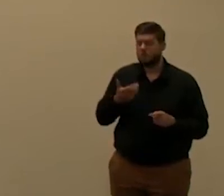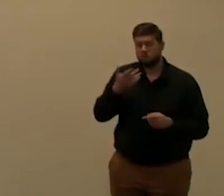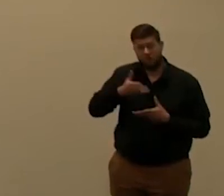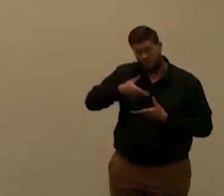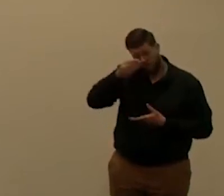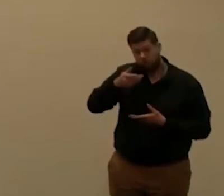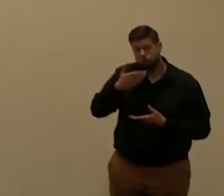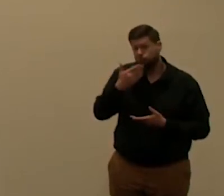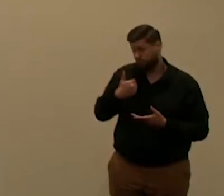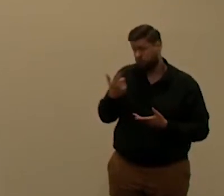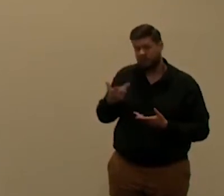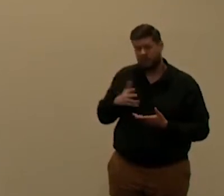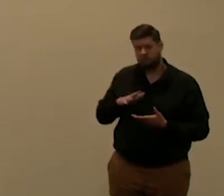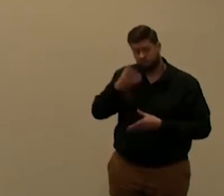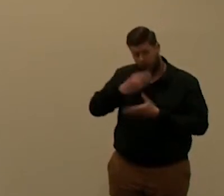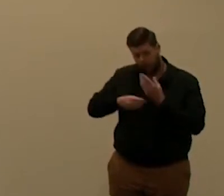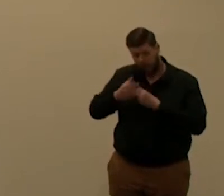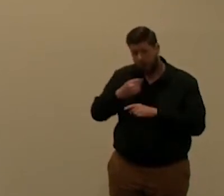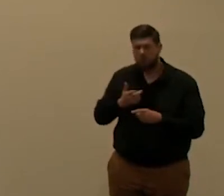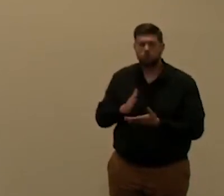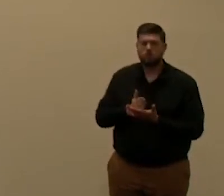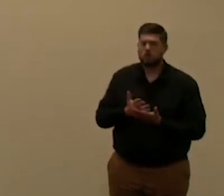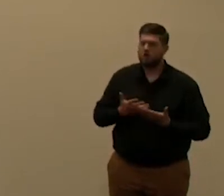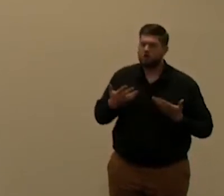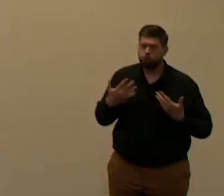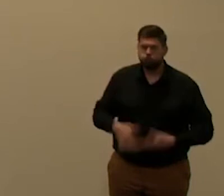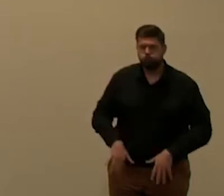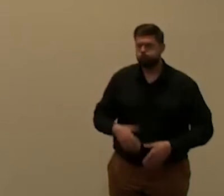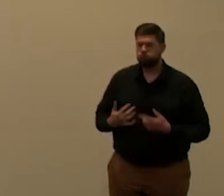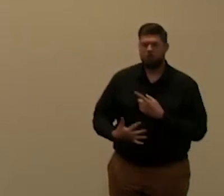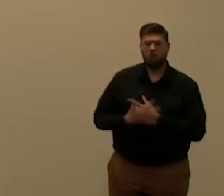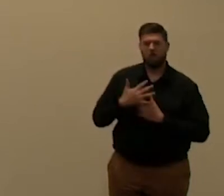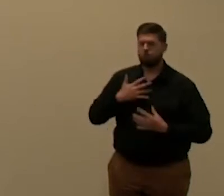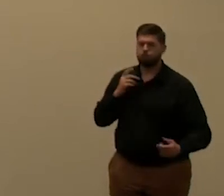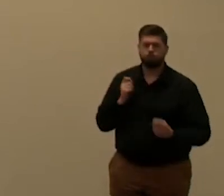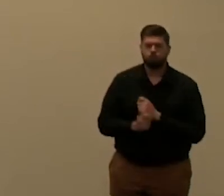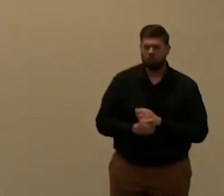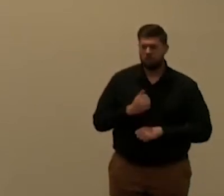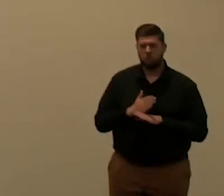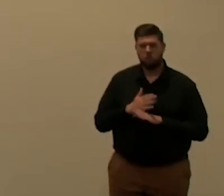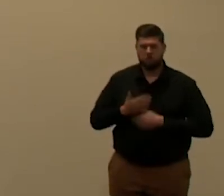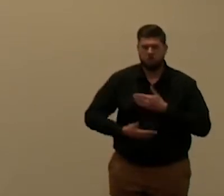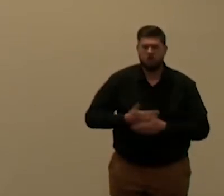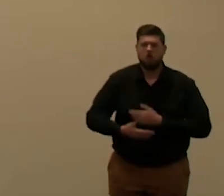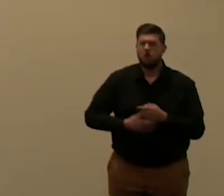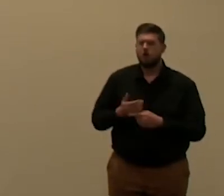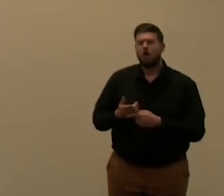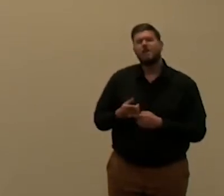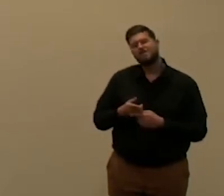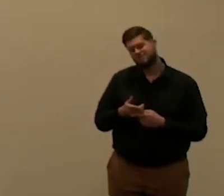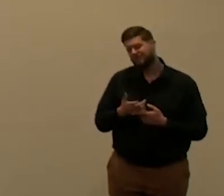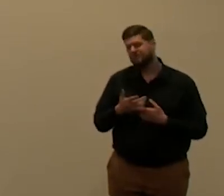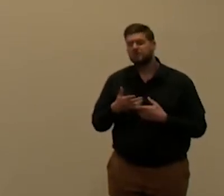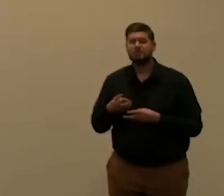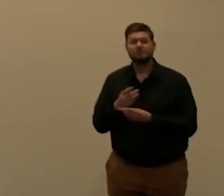this has been a real game changer for some of my customers, because there are some extra licenses involved.